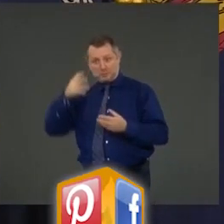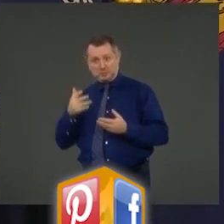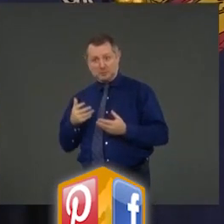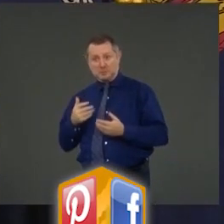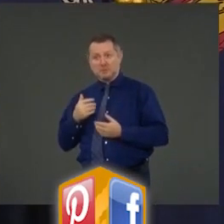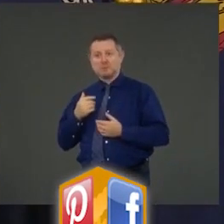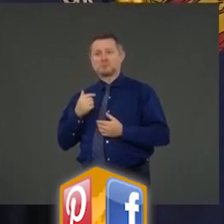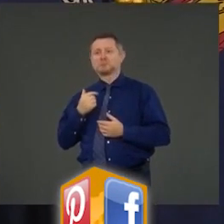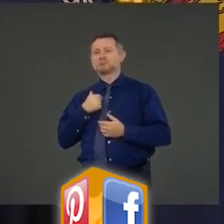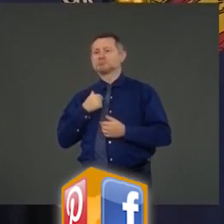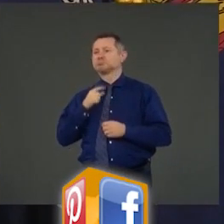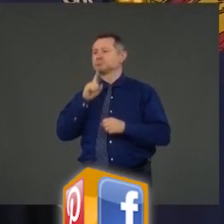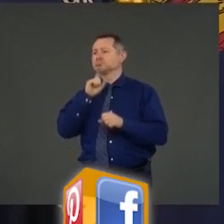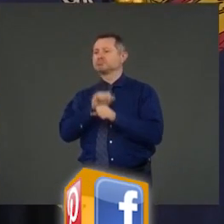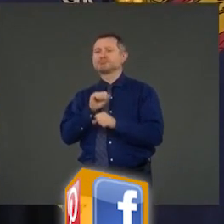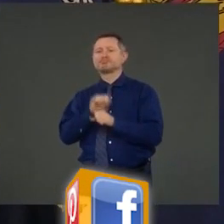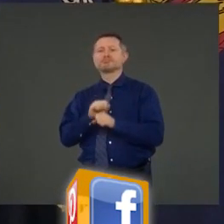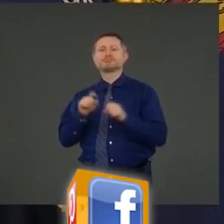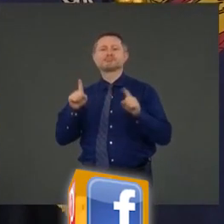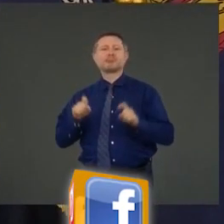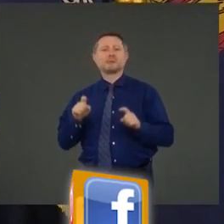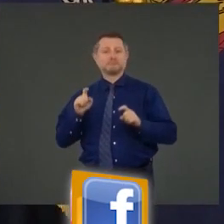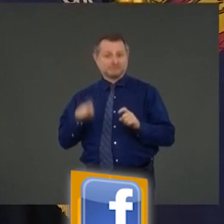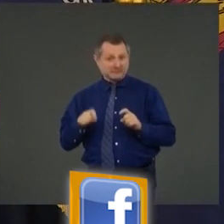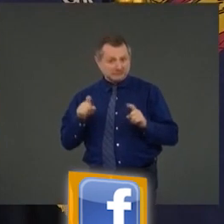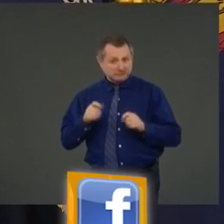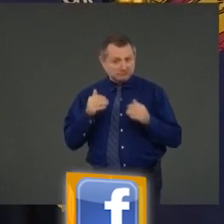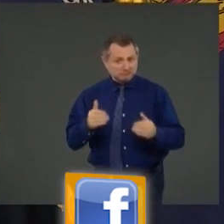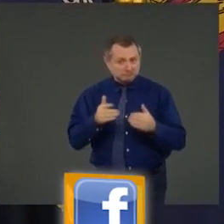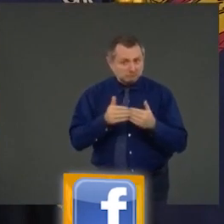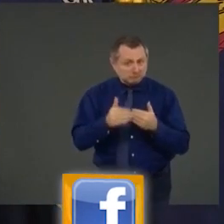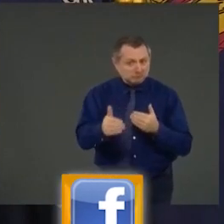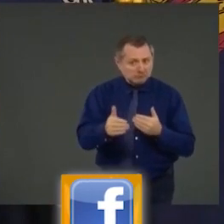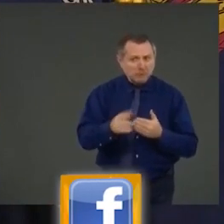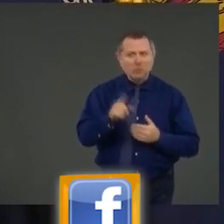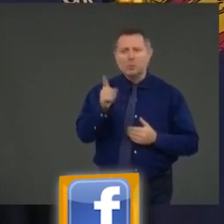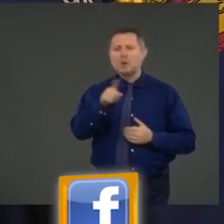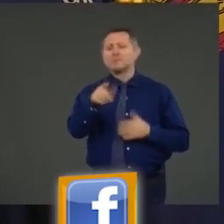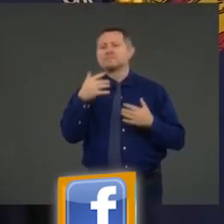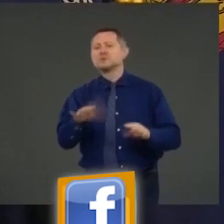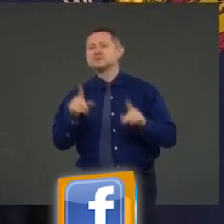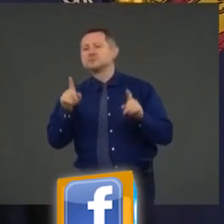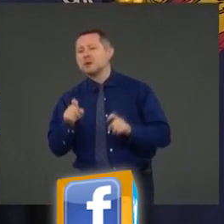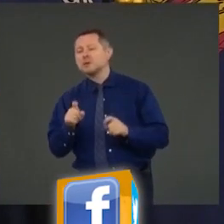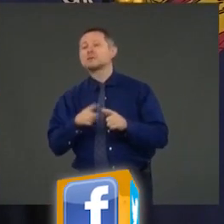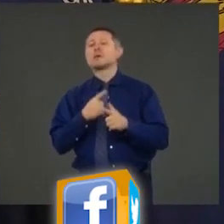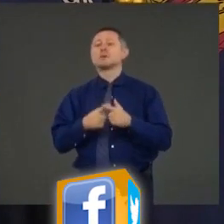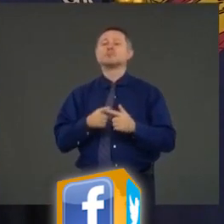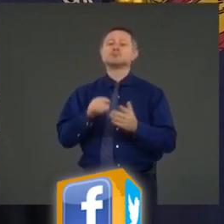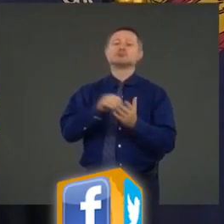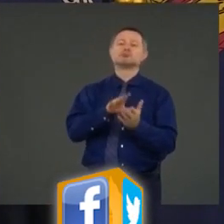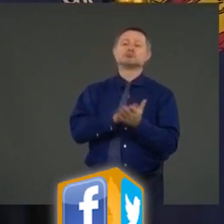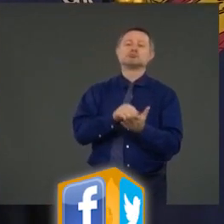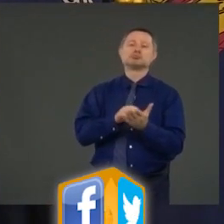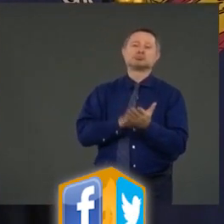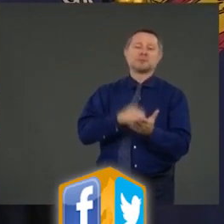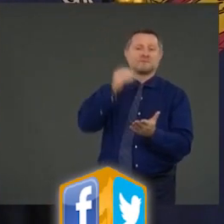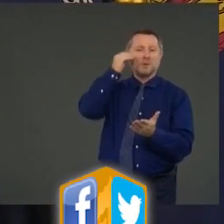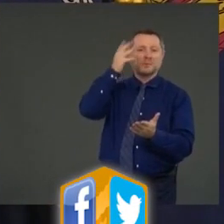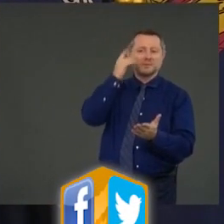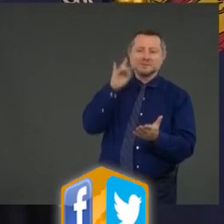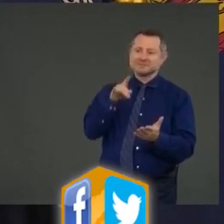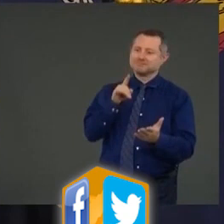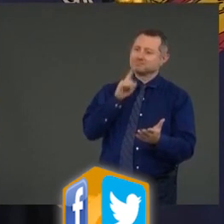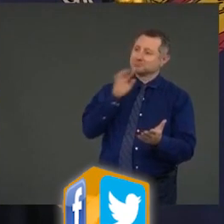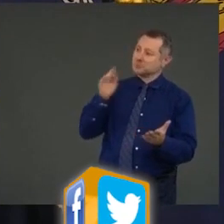you get tested somewhere along the way. And wherever you get tested, then I have your info. But you don't know that it